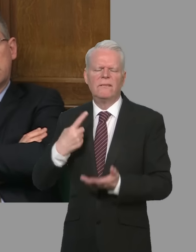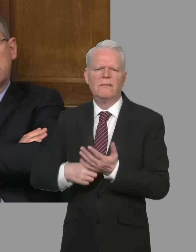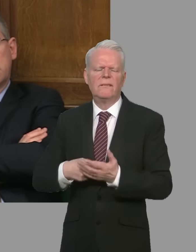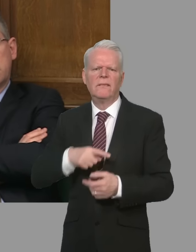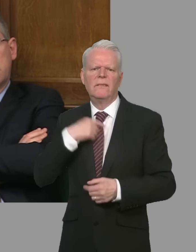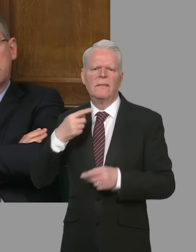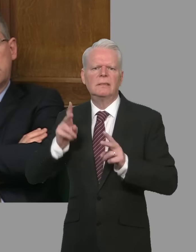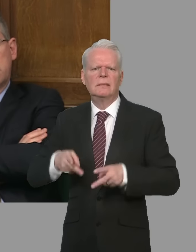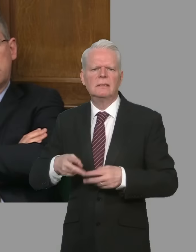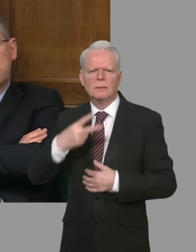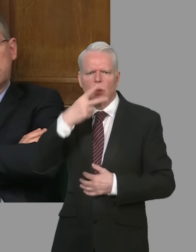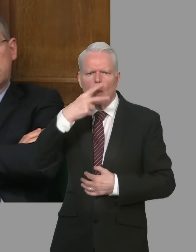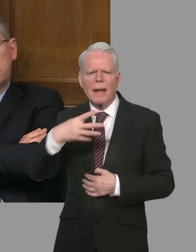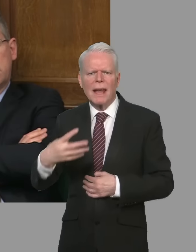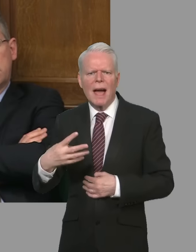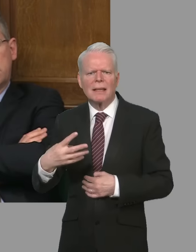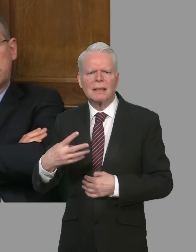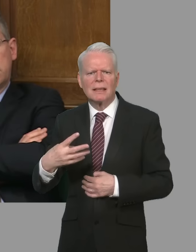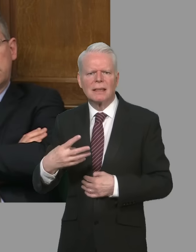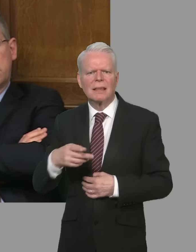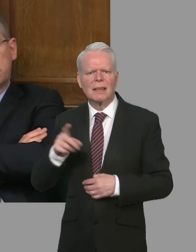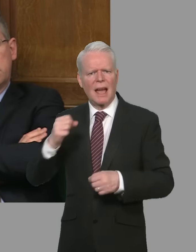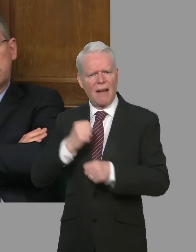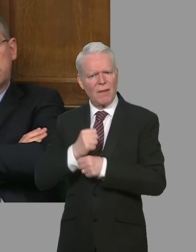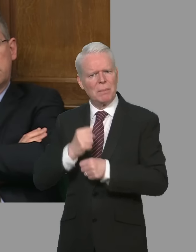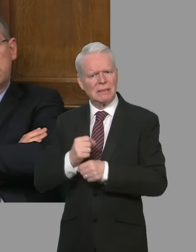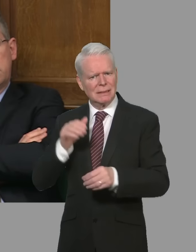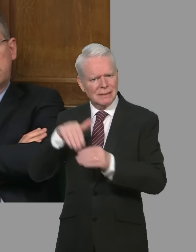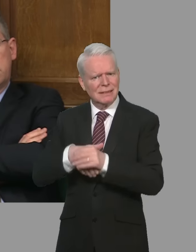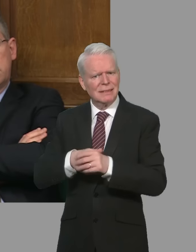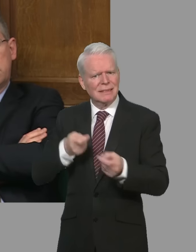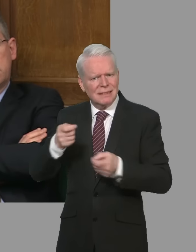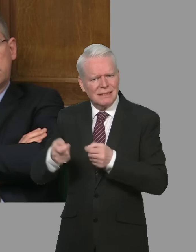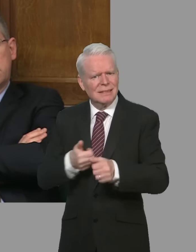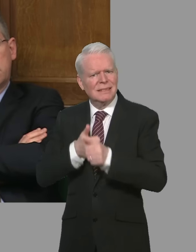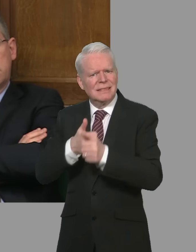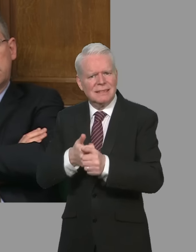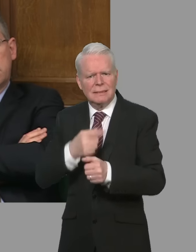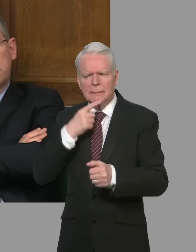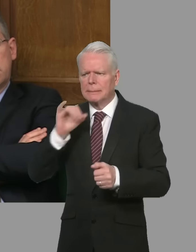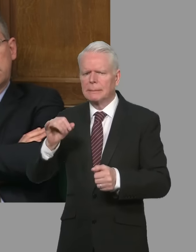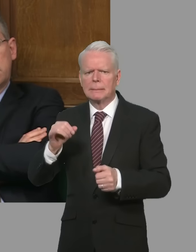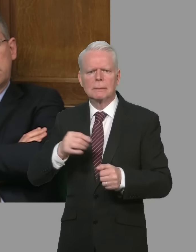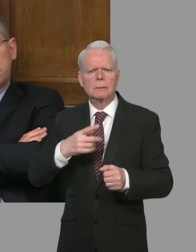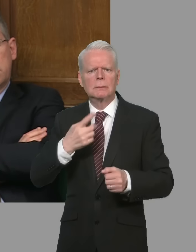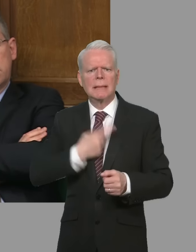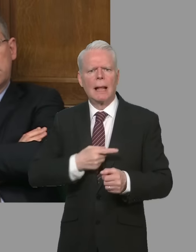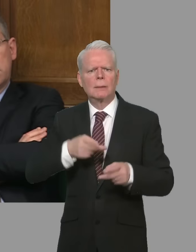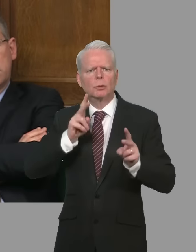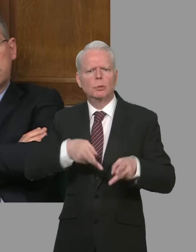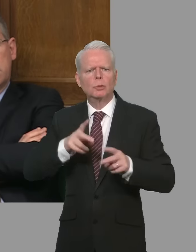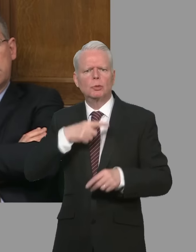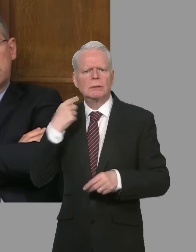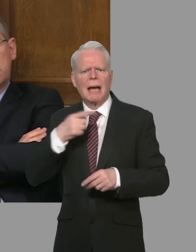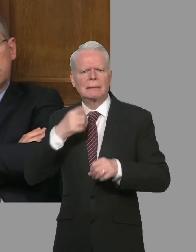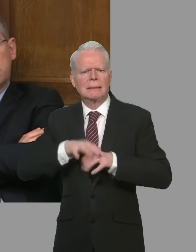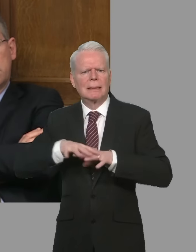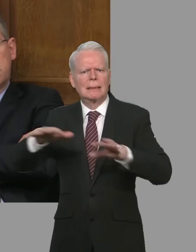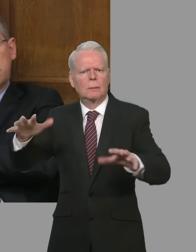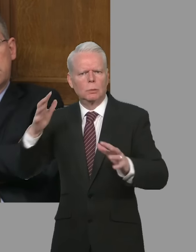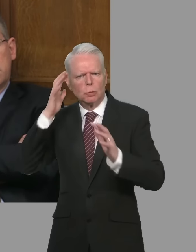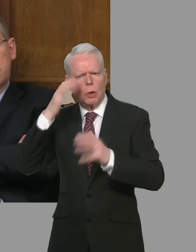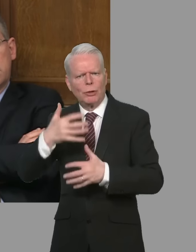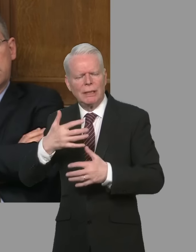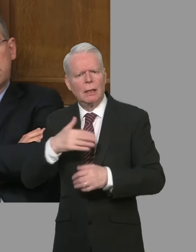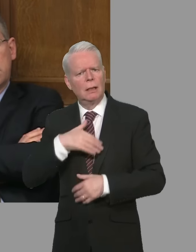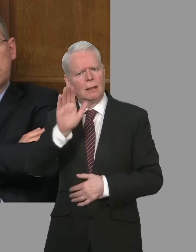the Prime Minister personally commit to meet with me to discuss how we can prevent others experiencing the unimaginable pain that